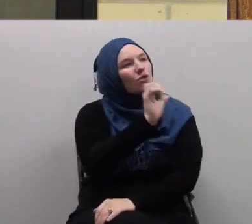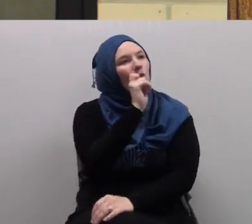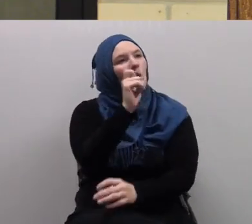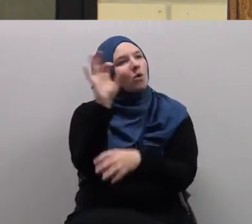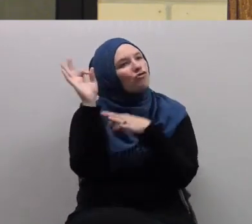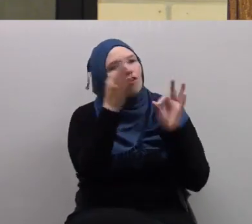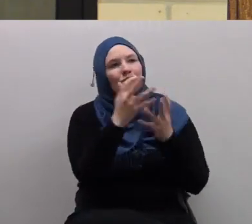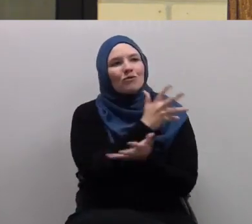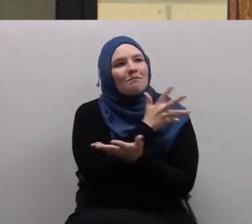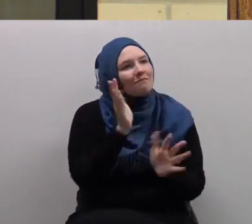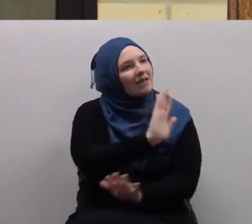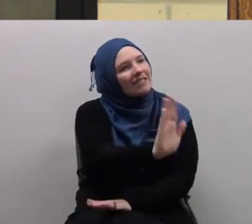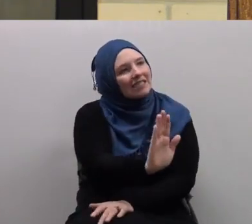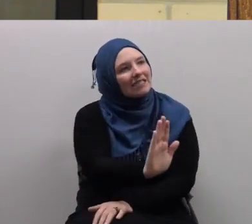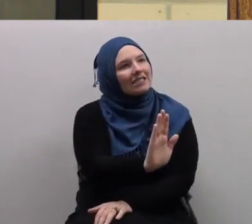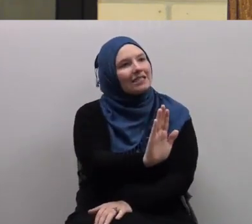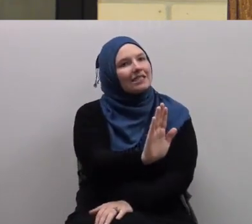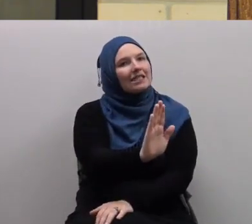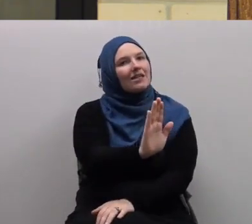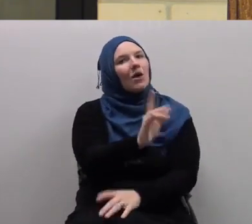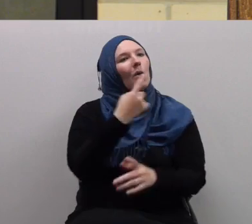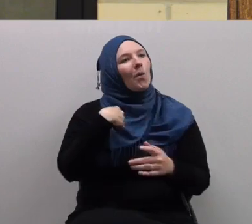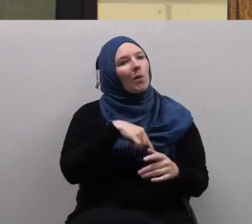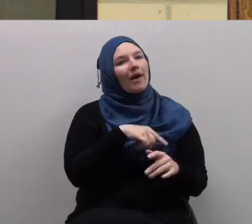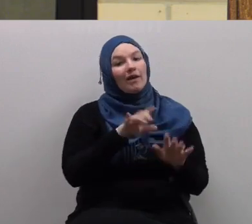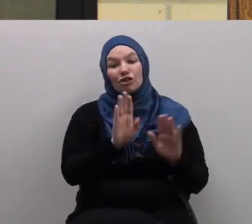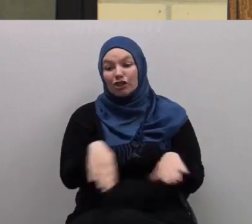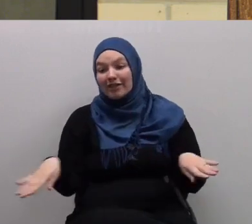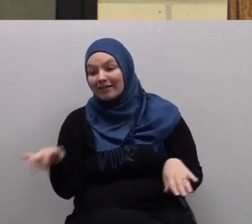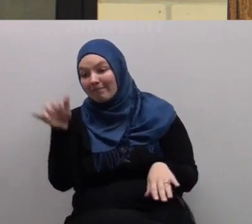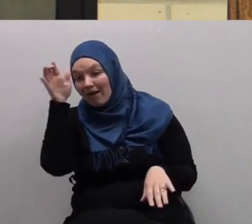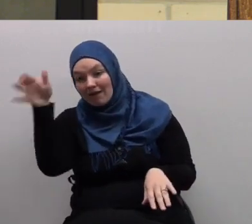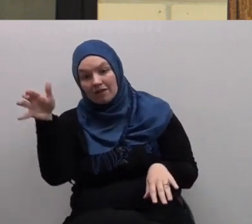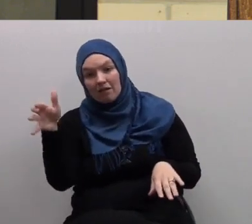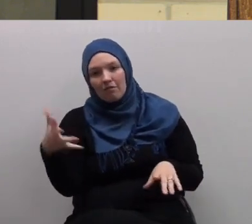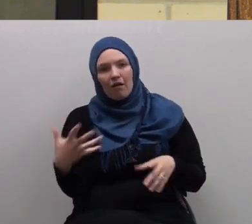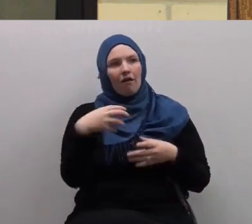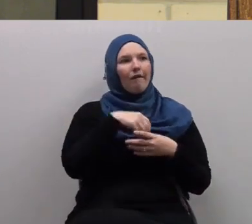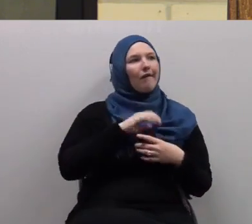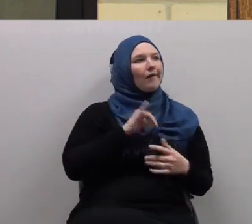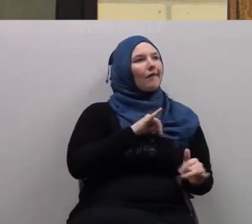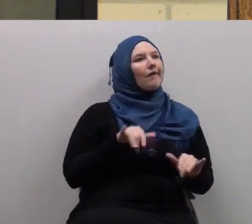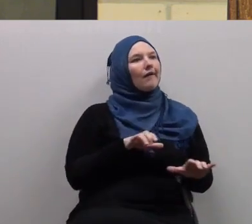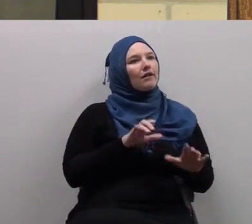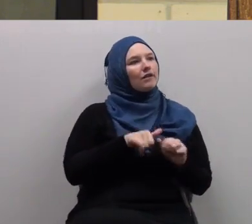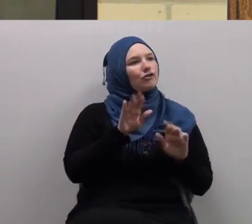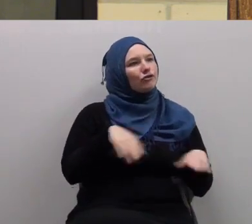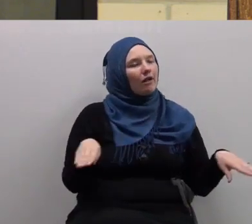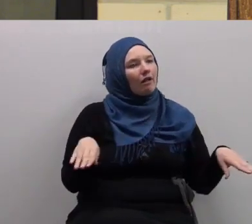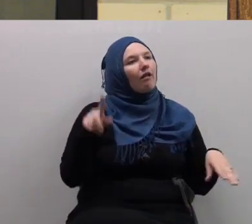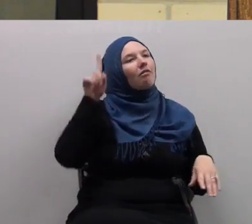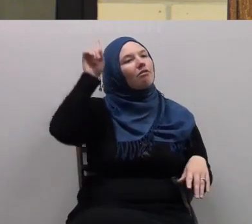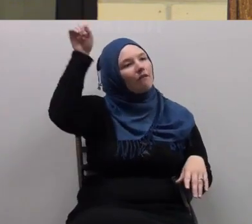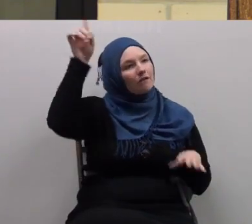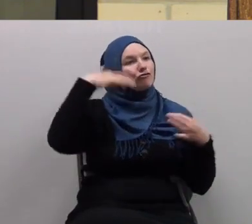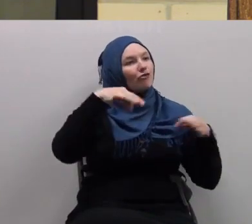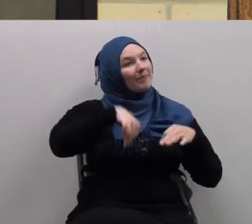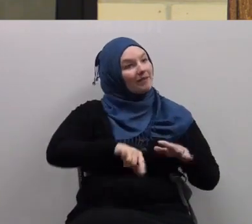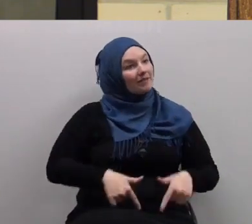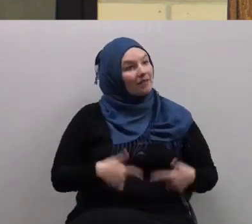it offers as children are with their toys. Allah describes this